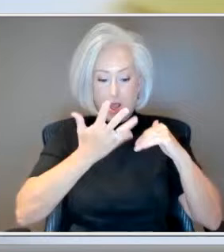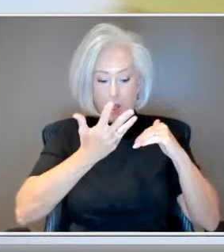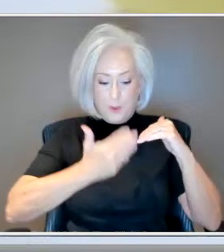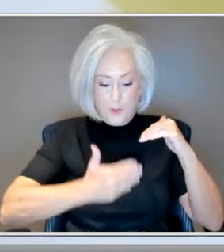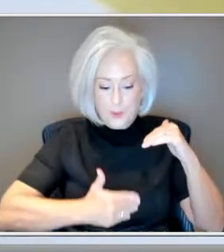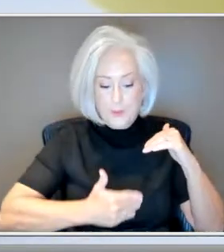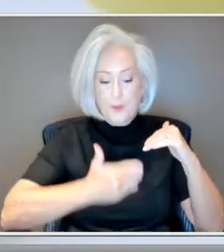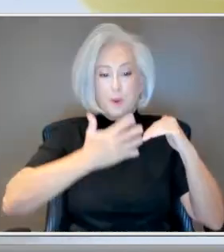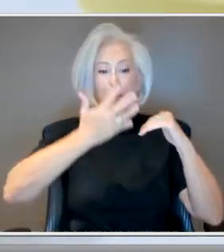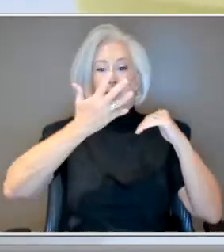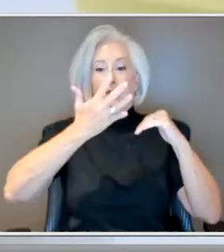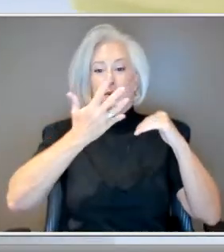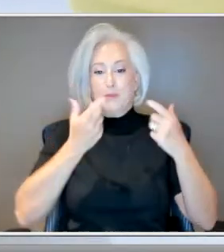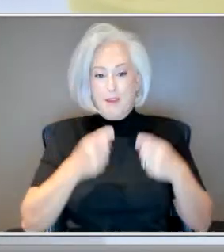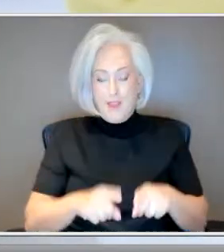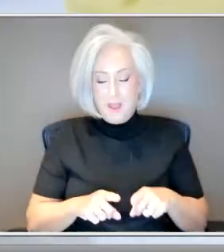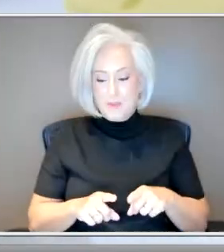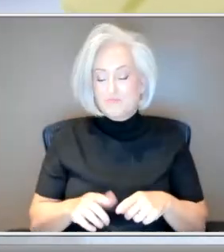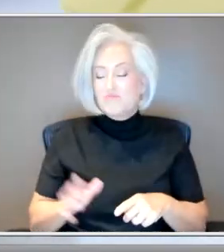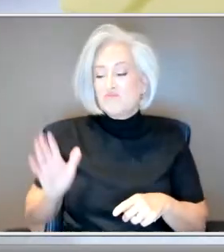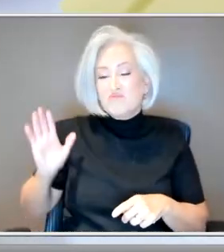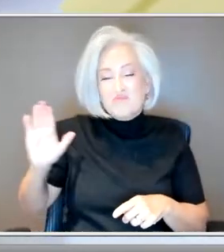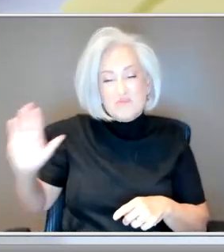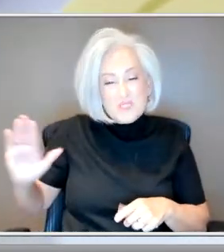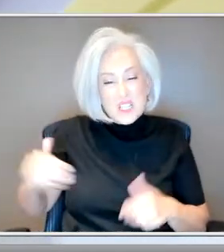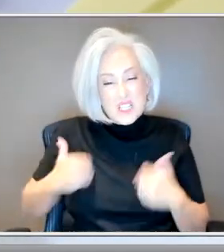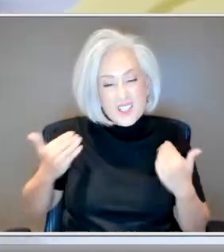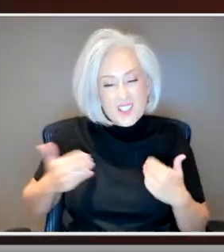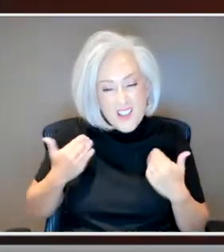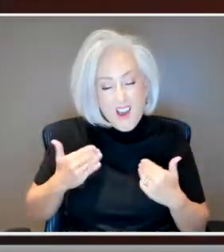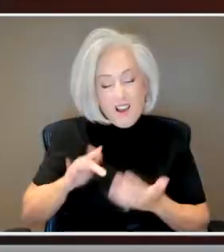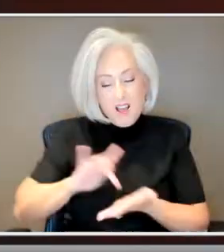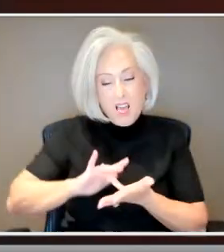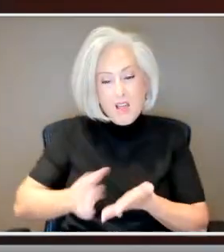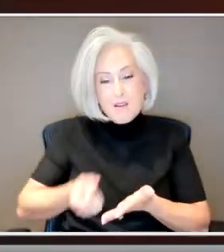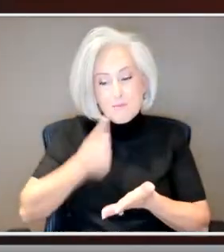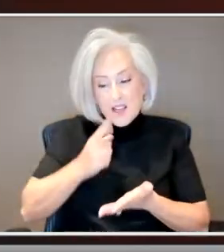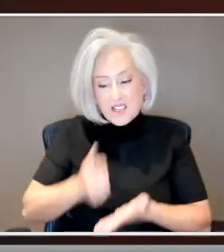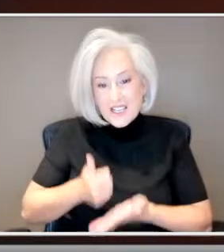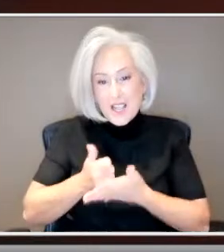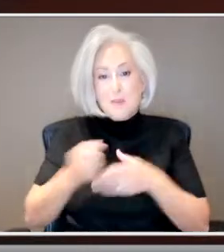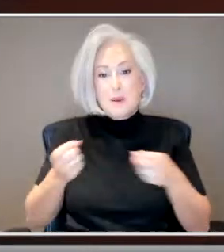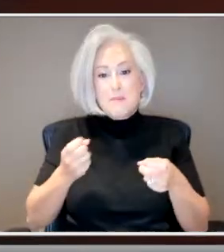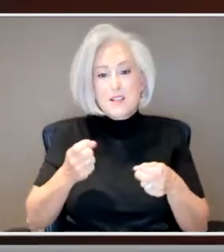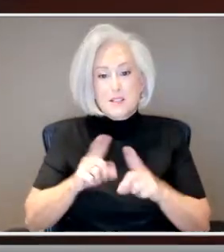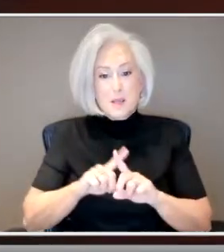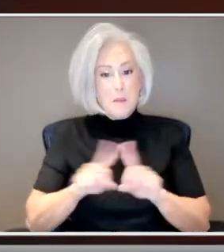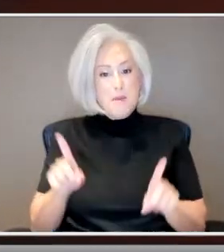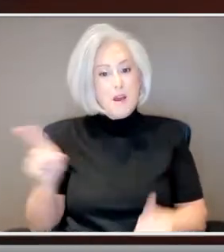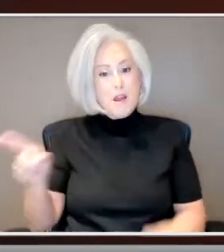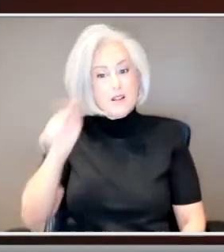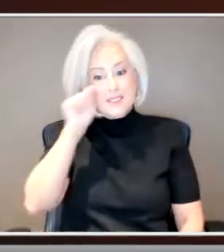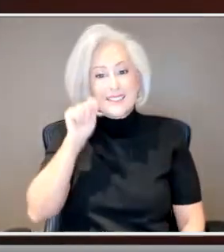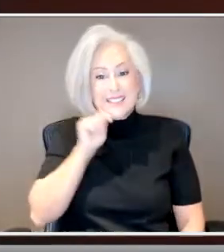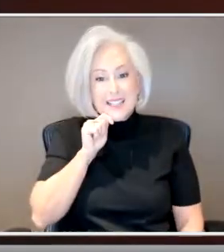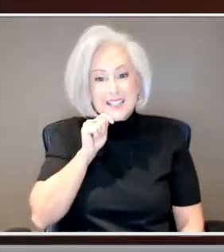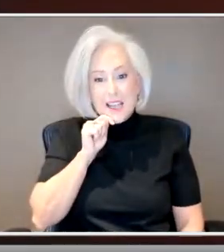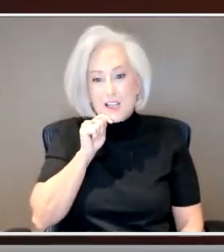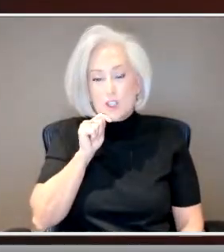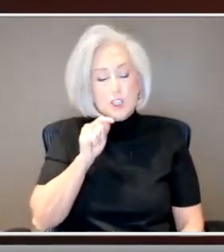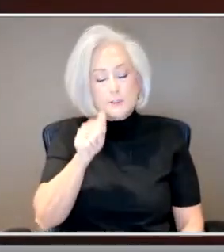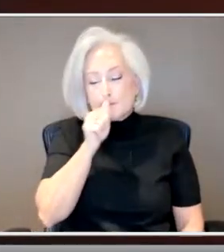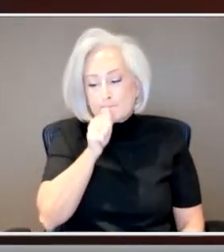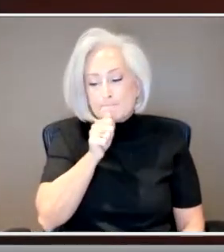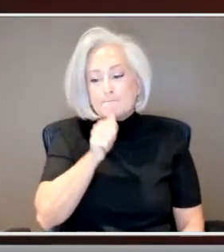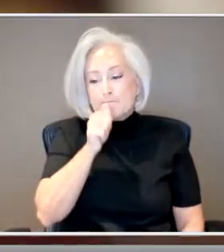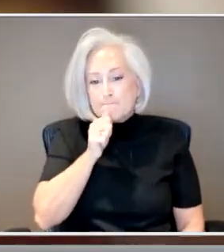medications. But in her late teens, things got unbearable. I can't even go upstairs. I can't walk. I literally felt